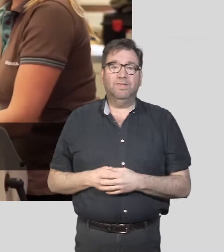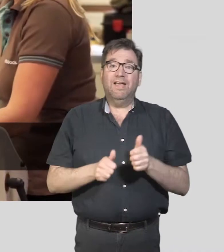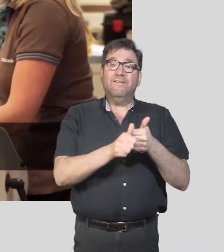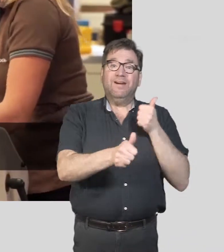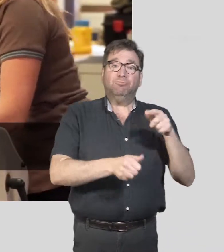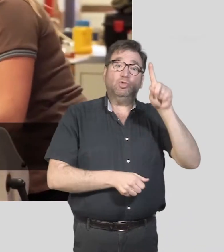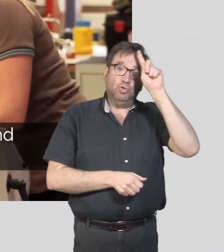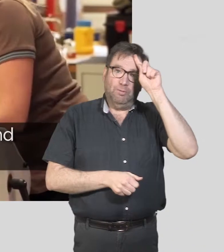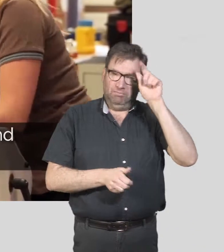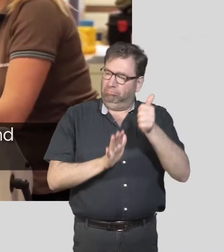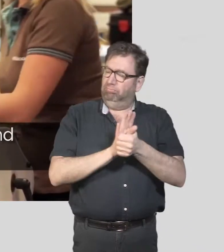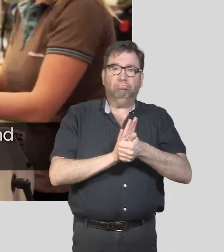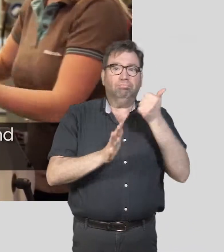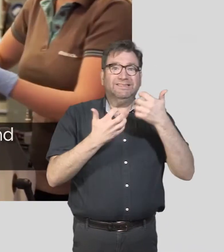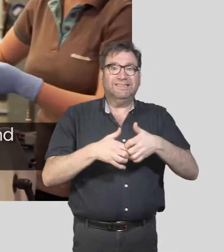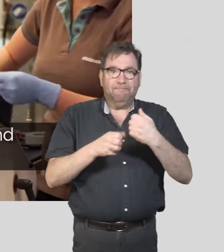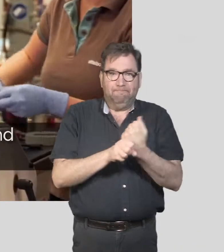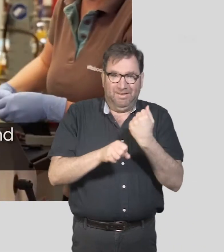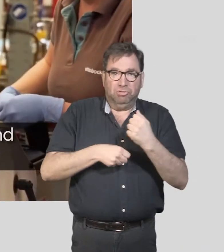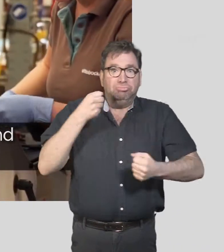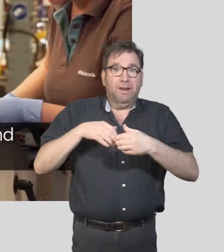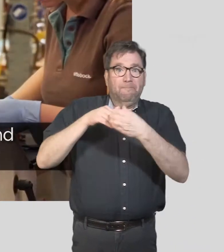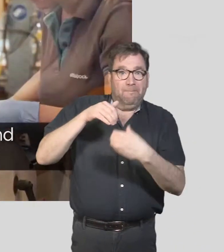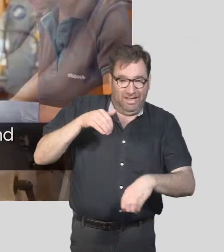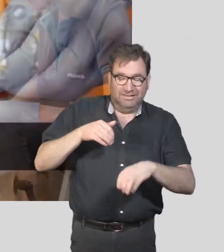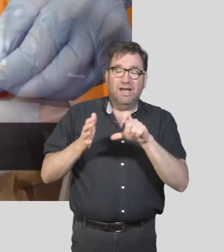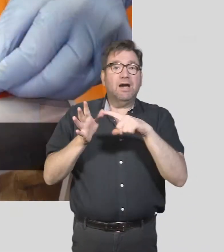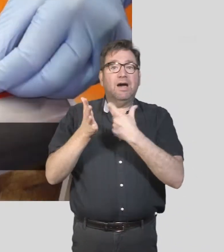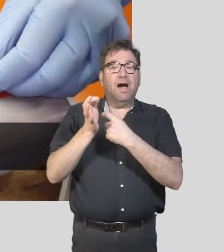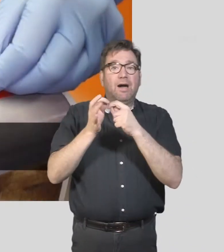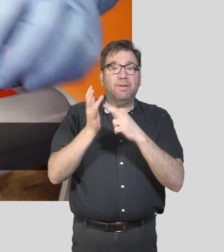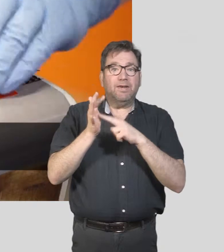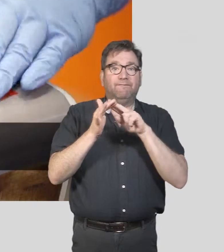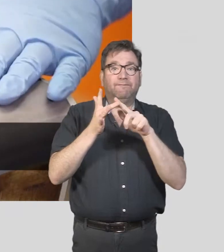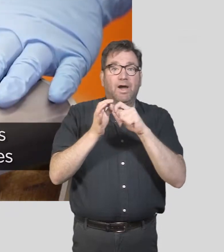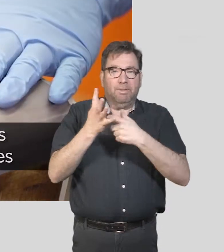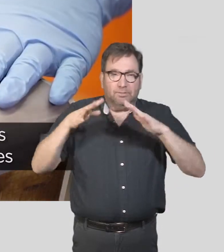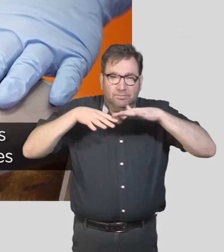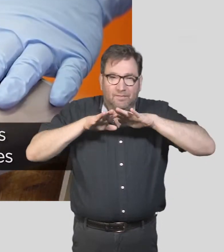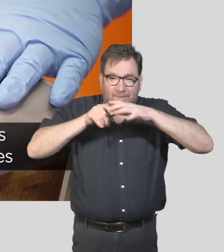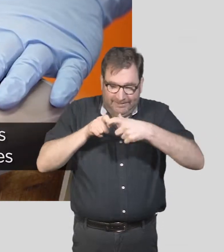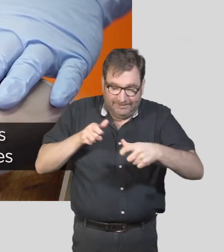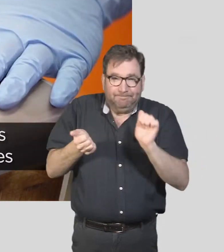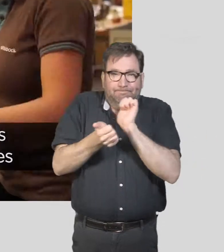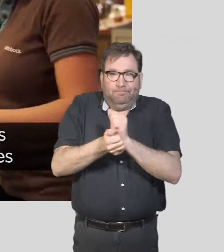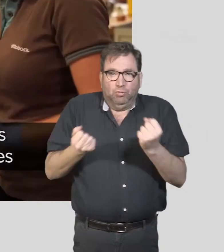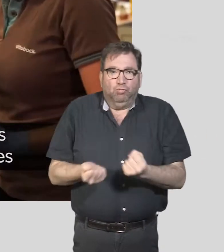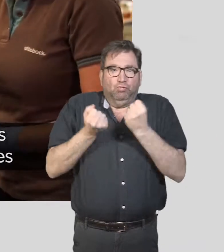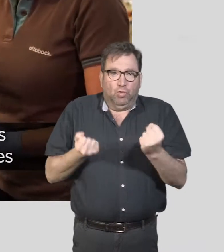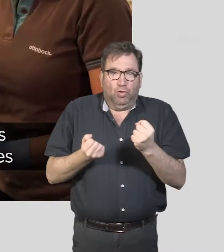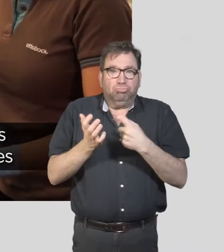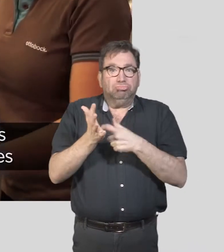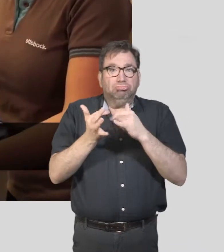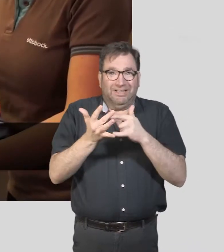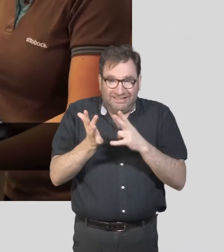into strips, impregnated with resin, and layered over a mould. Each fibre is thinner than human hair. After each layer, a roller is used to